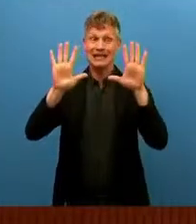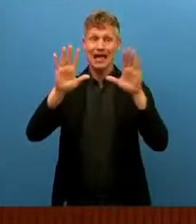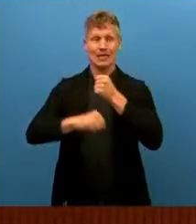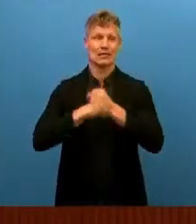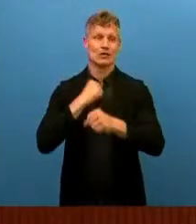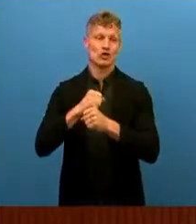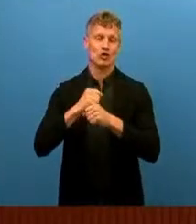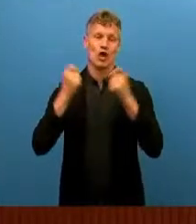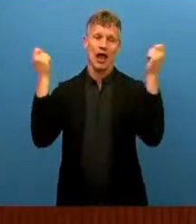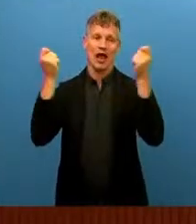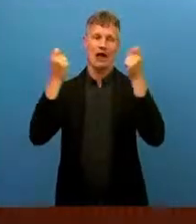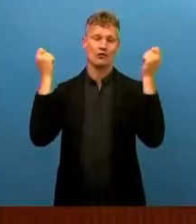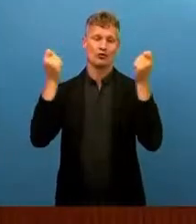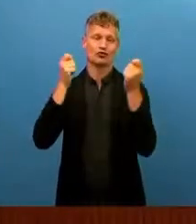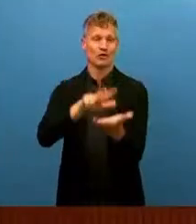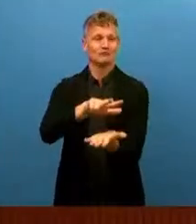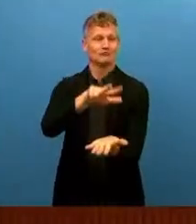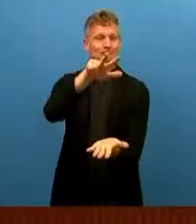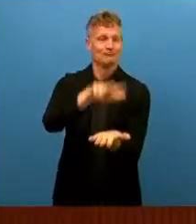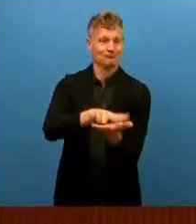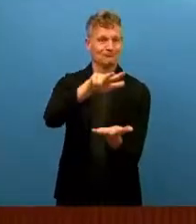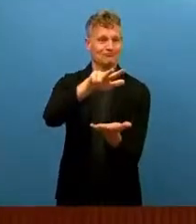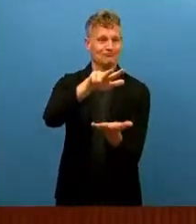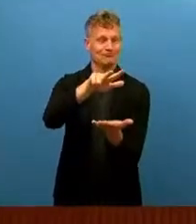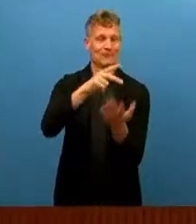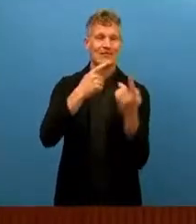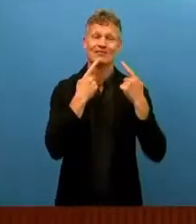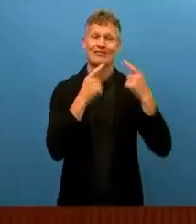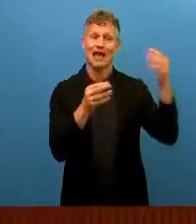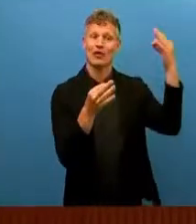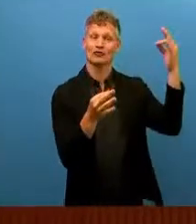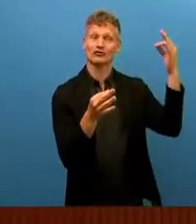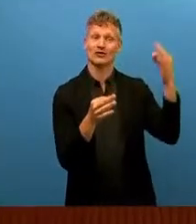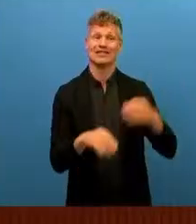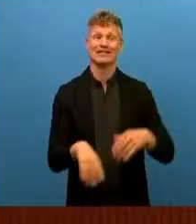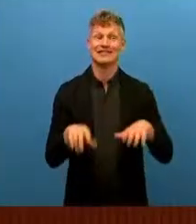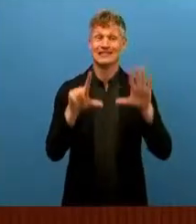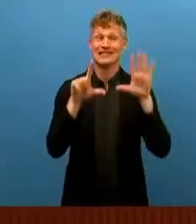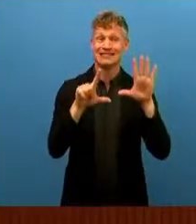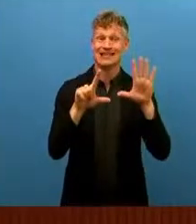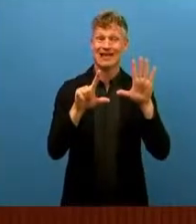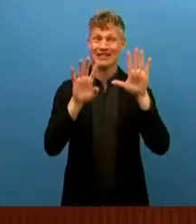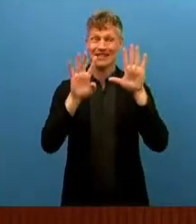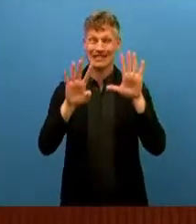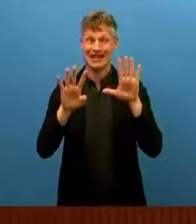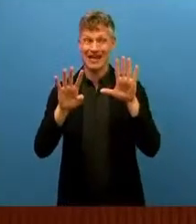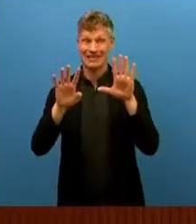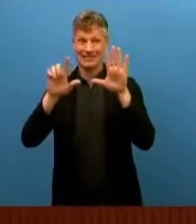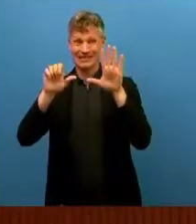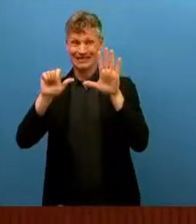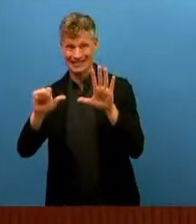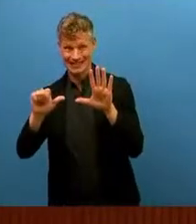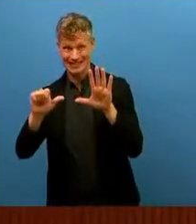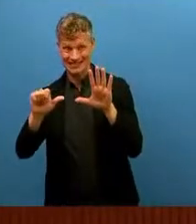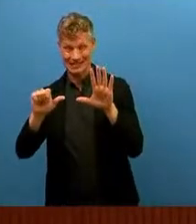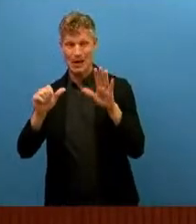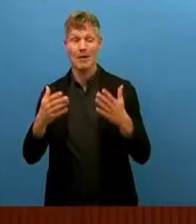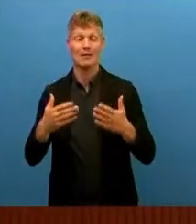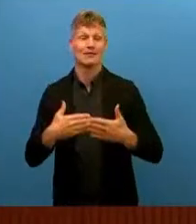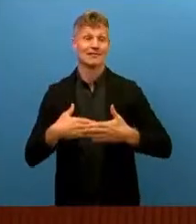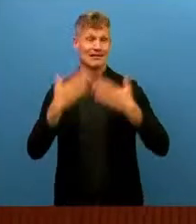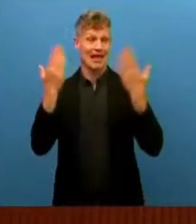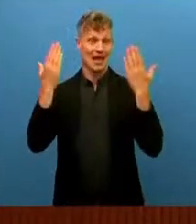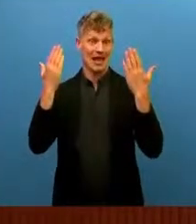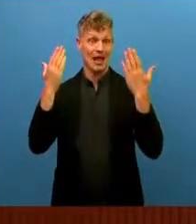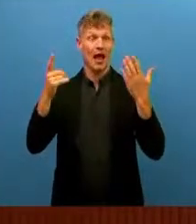text, 790 mornings until the 20th anniversary of the declaration itself. These are